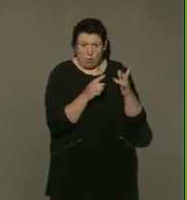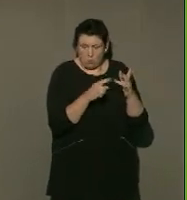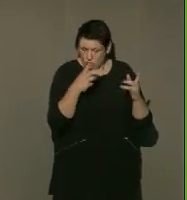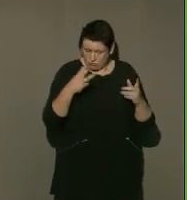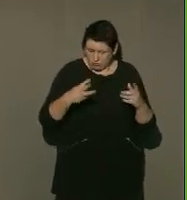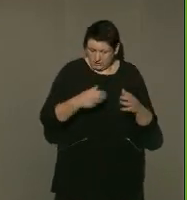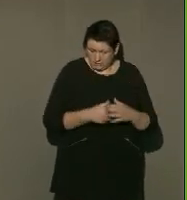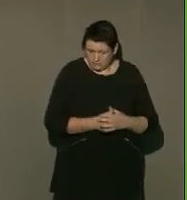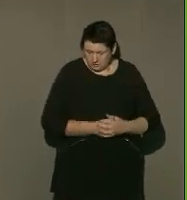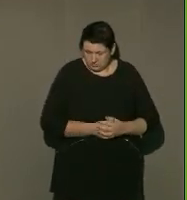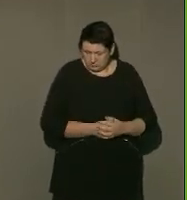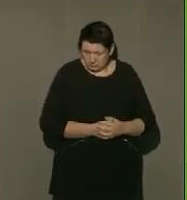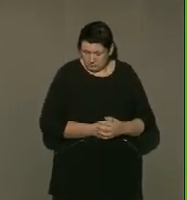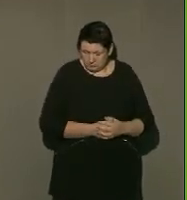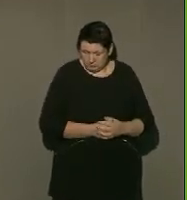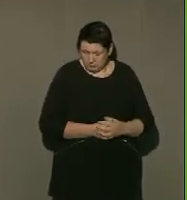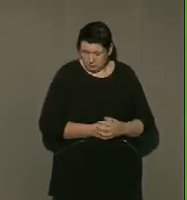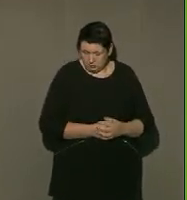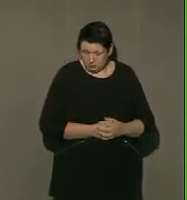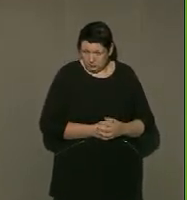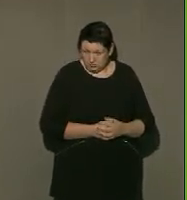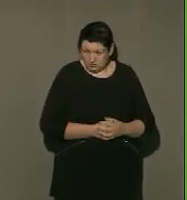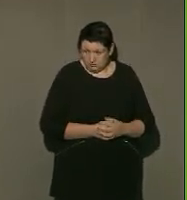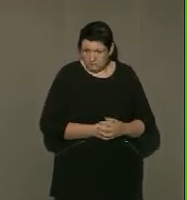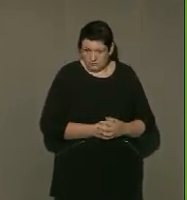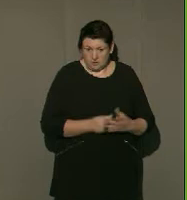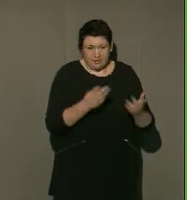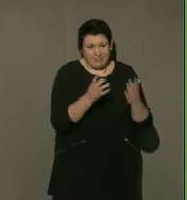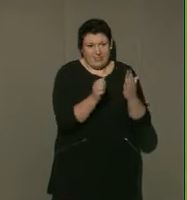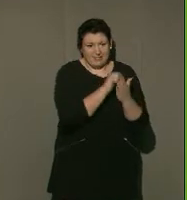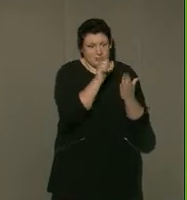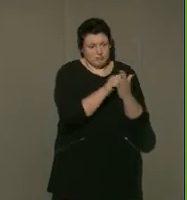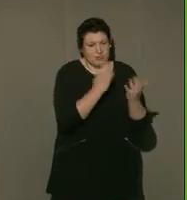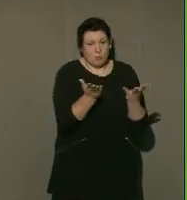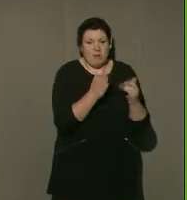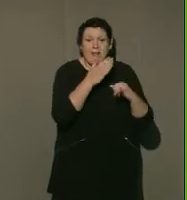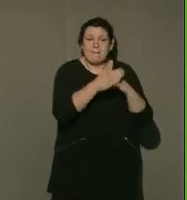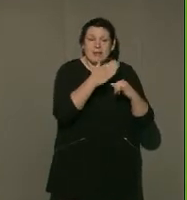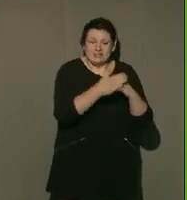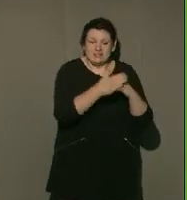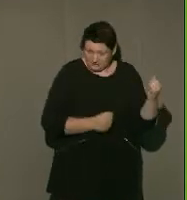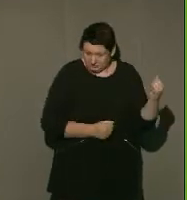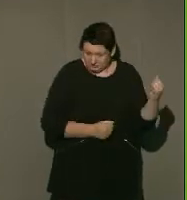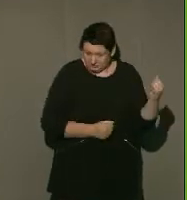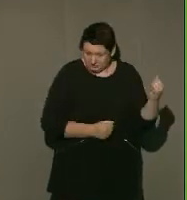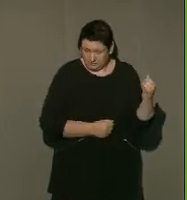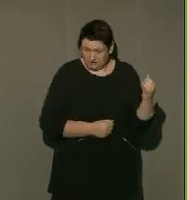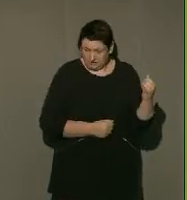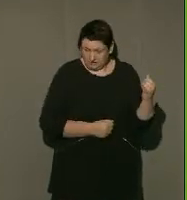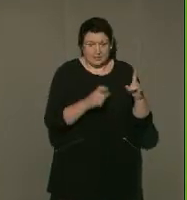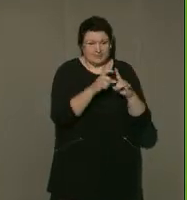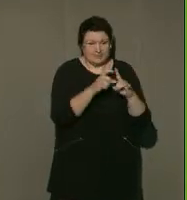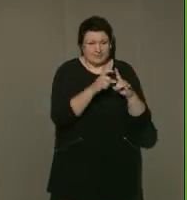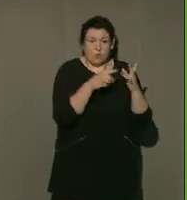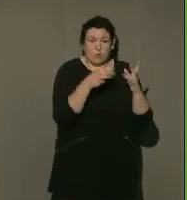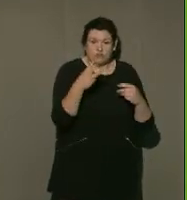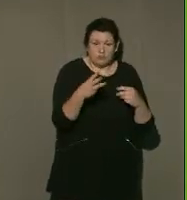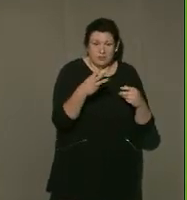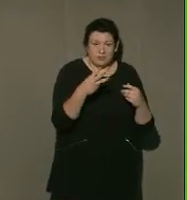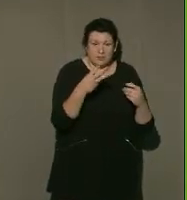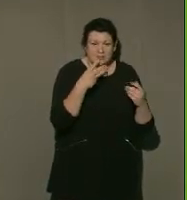in your order paper. The amendment is printed in the appendix. DO3 was ruled out of